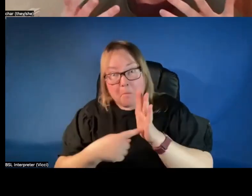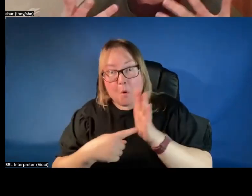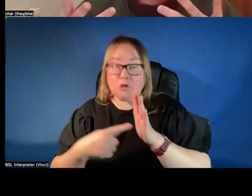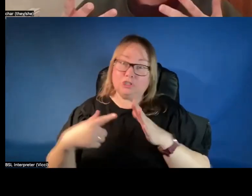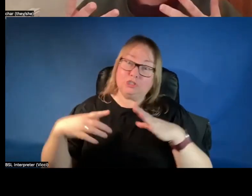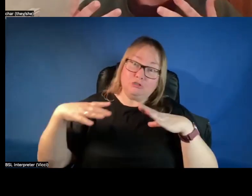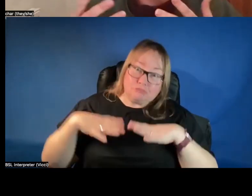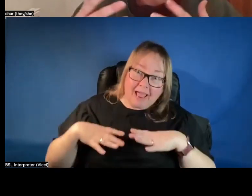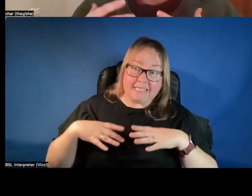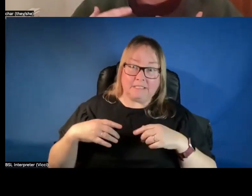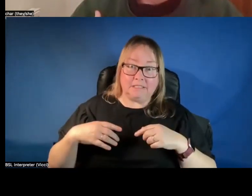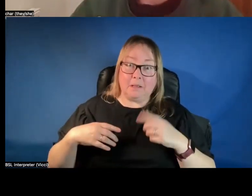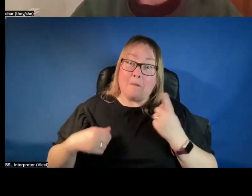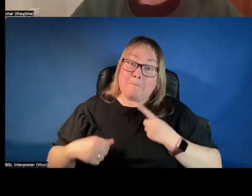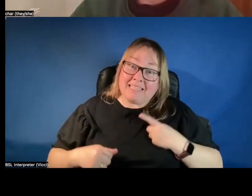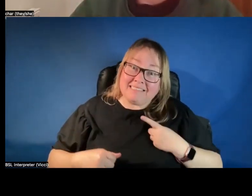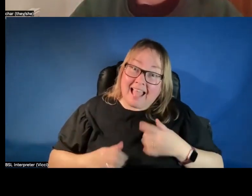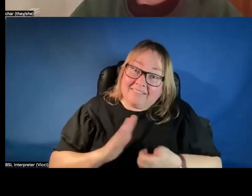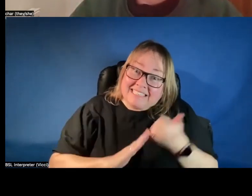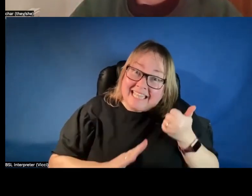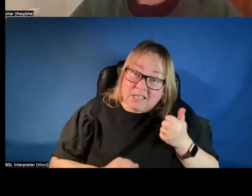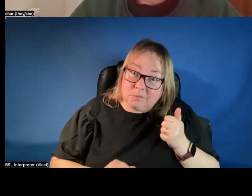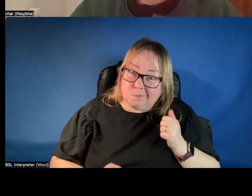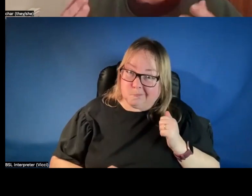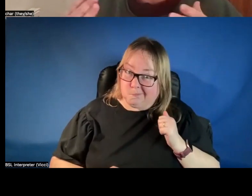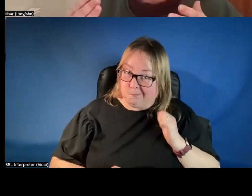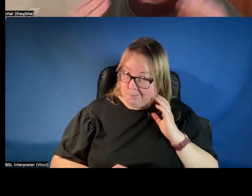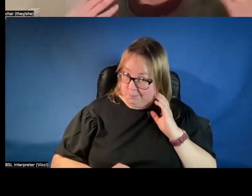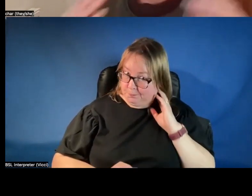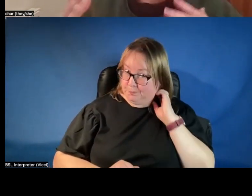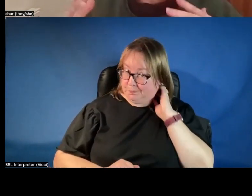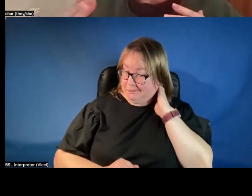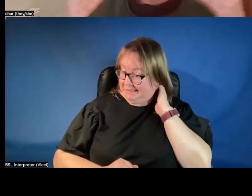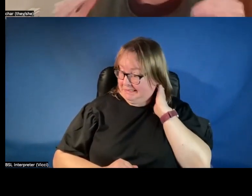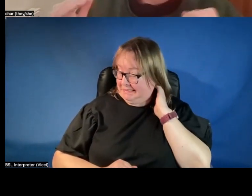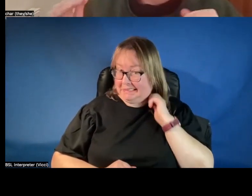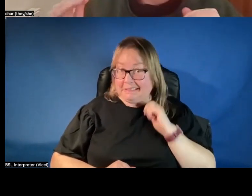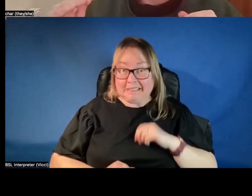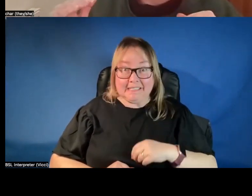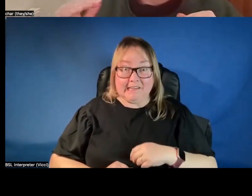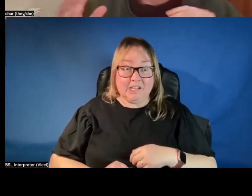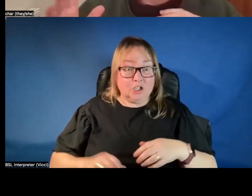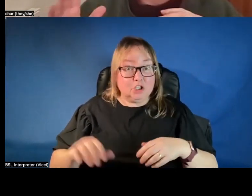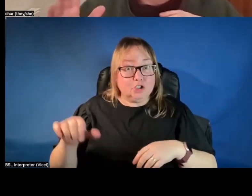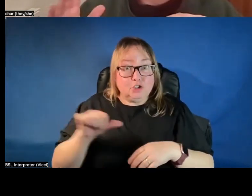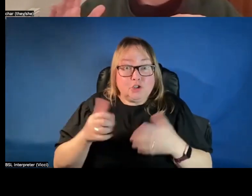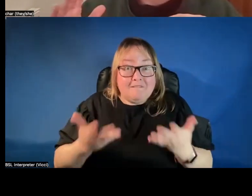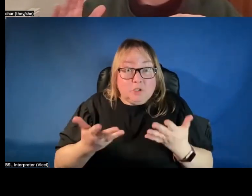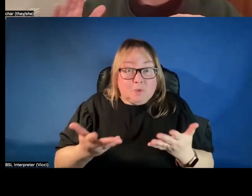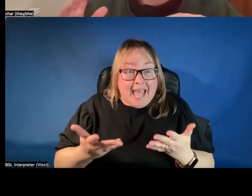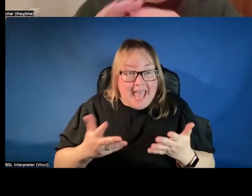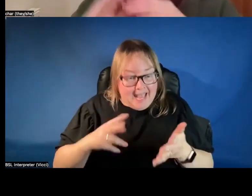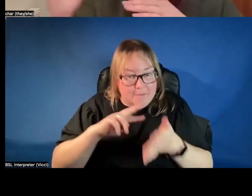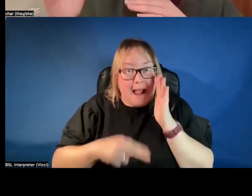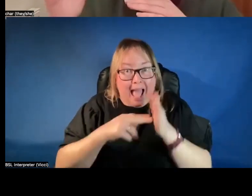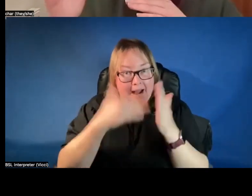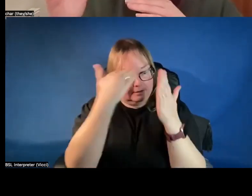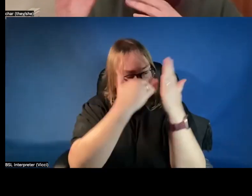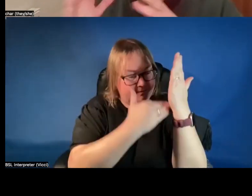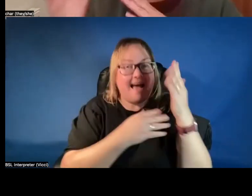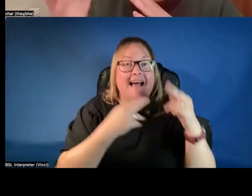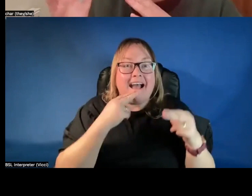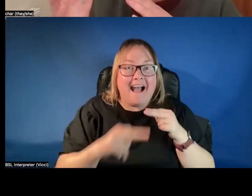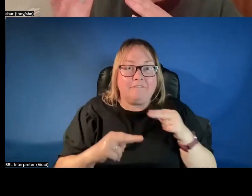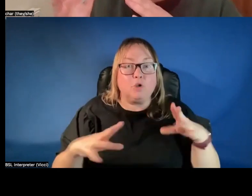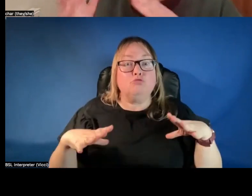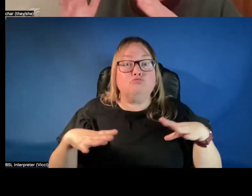I'm really quite bad at it. You know, today I should definitely have spent this afternoon resting, but because I was already out of